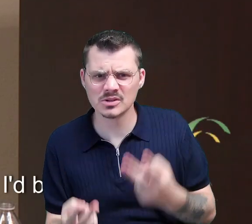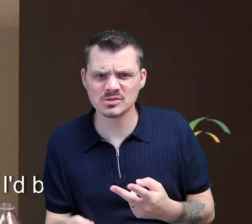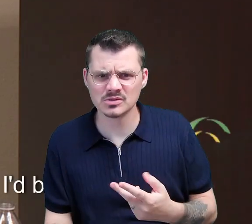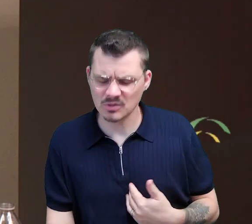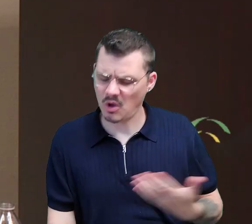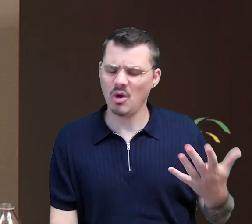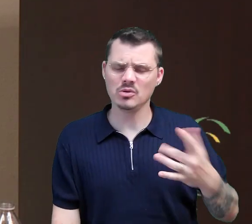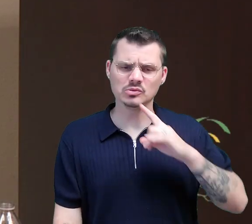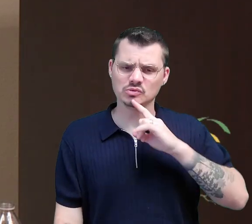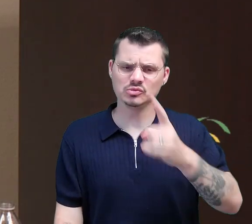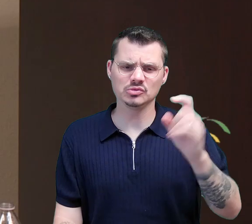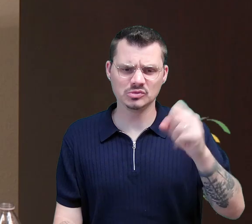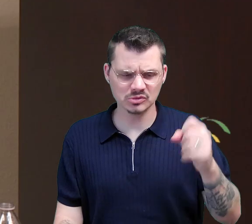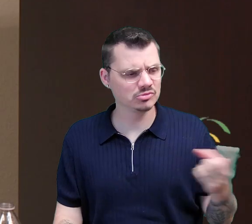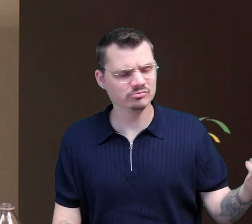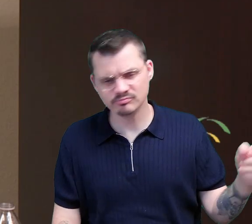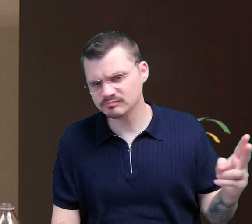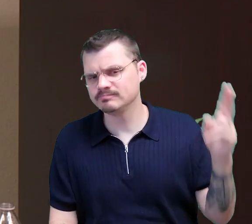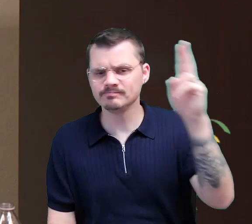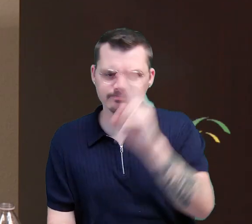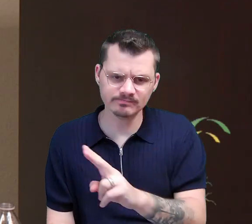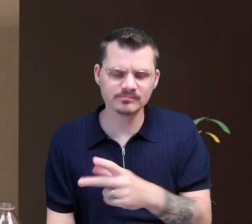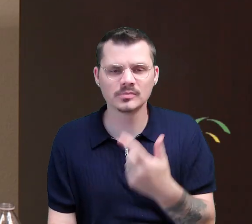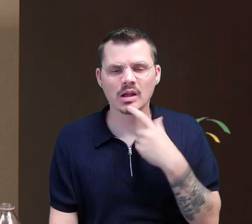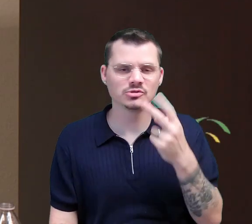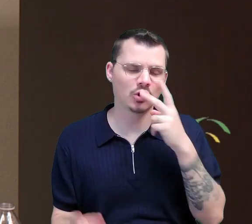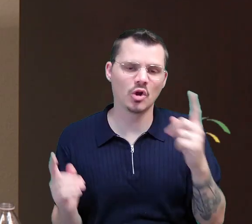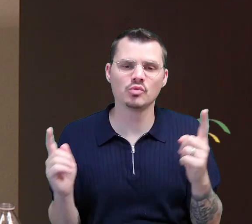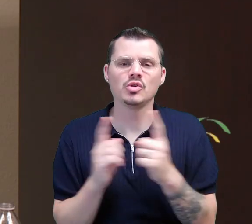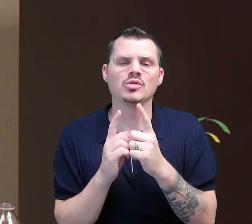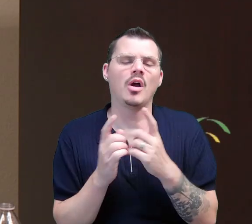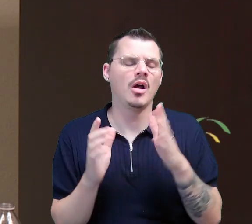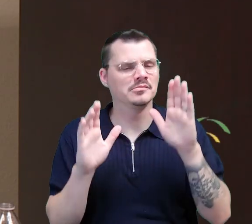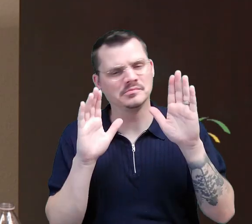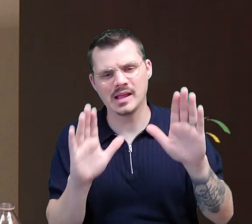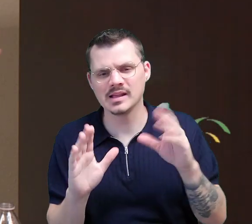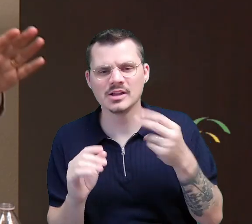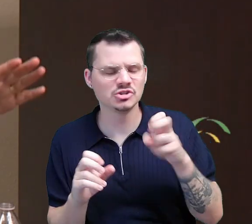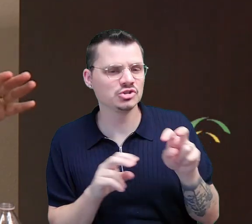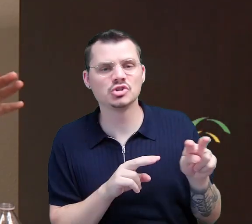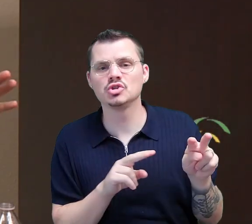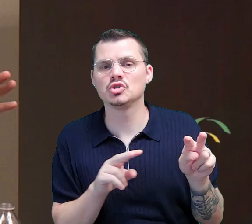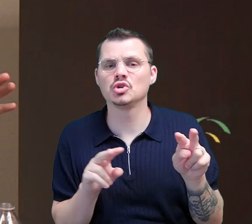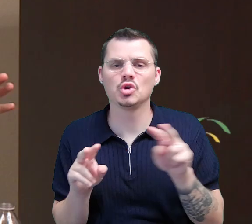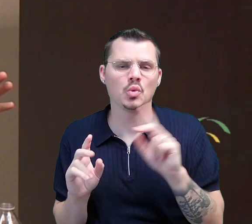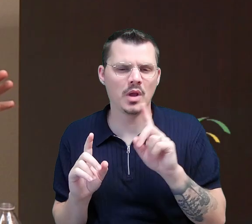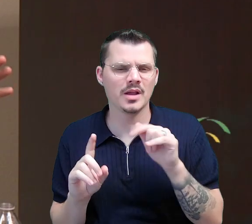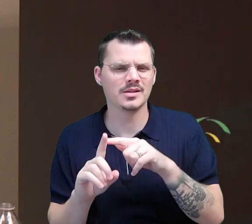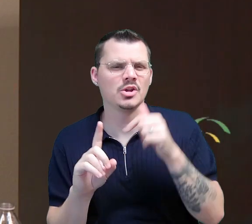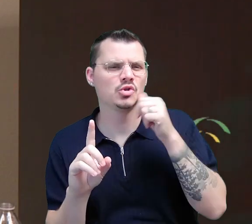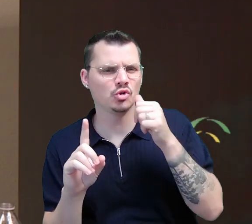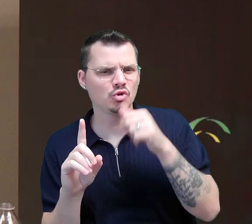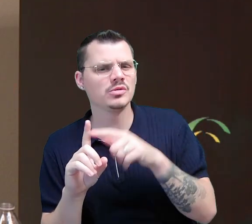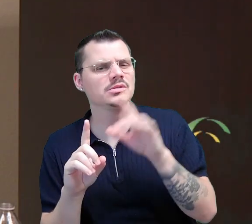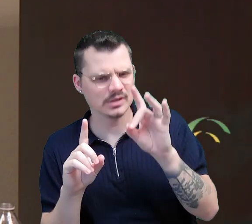Oh yeah, I'd be happy to do that. She came by, it was an amazing reunion, and she looked around at where